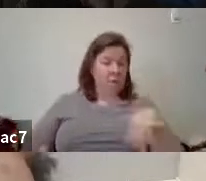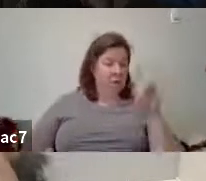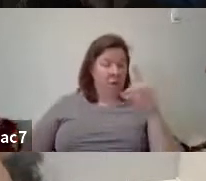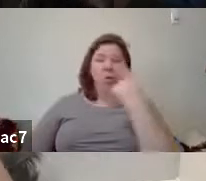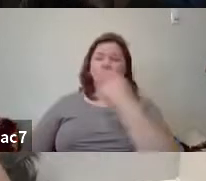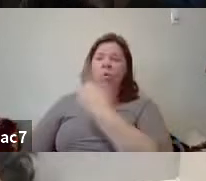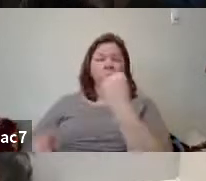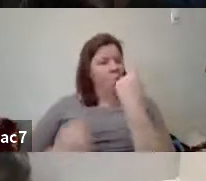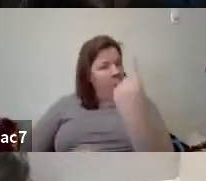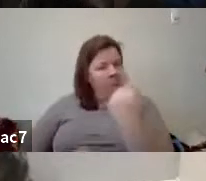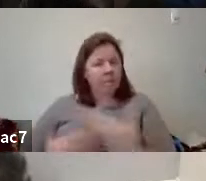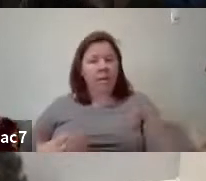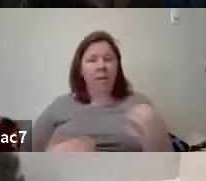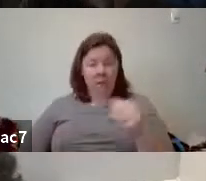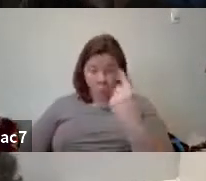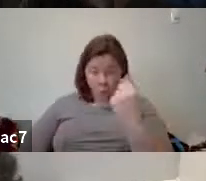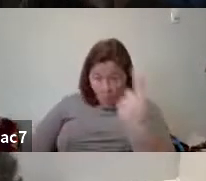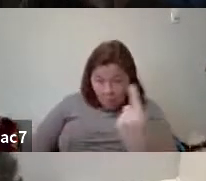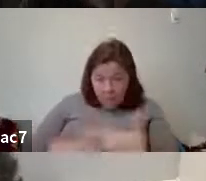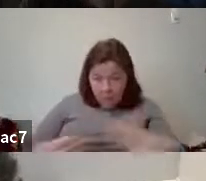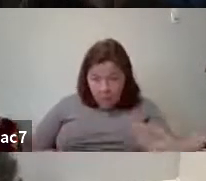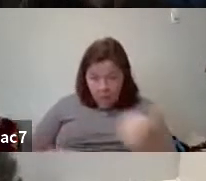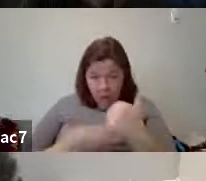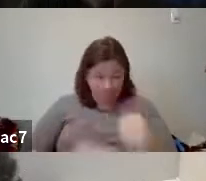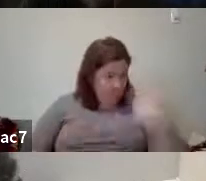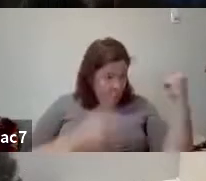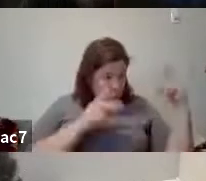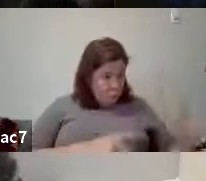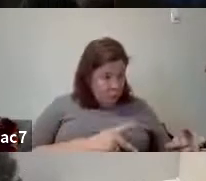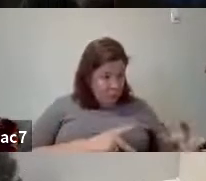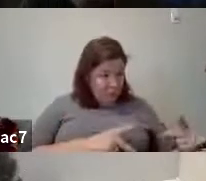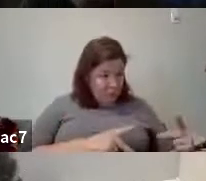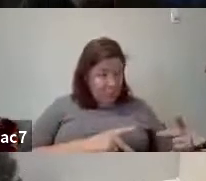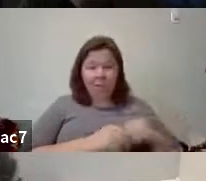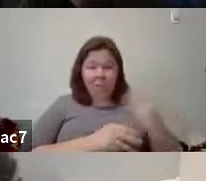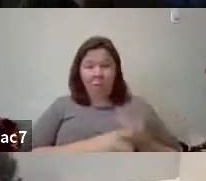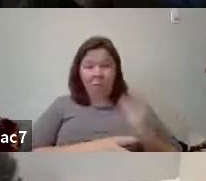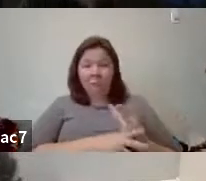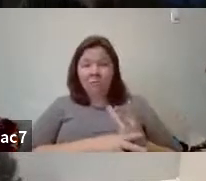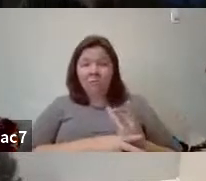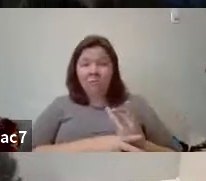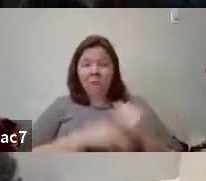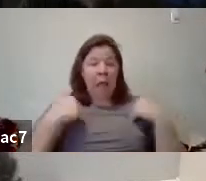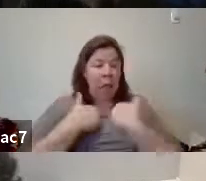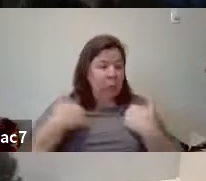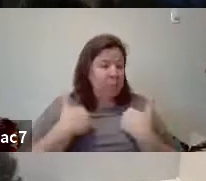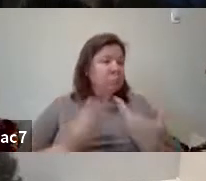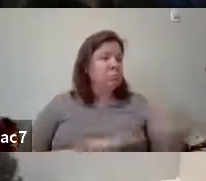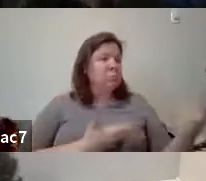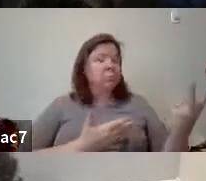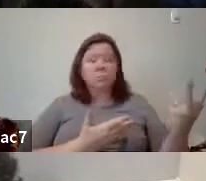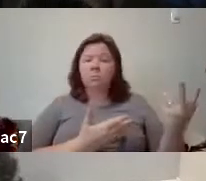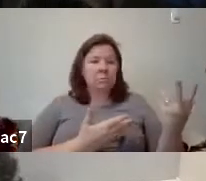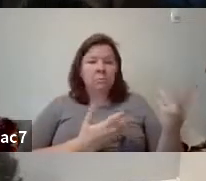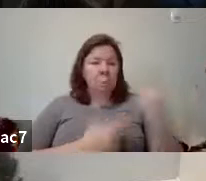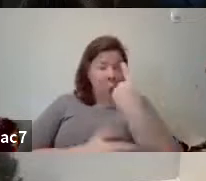thing. If you can do one thing to help somebody else, some part of the planet, some of the animal kingdom, if you can do one